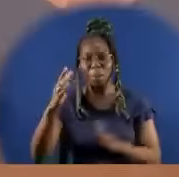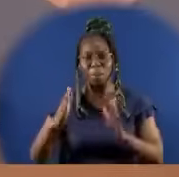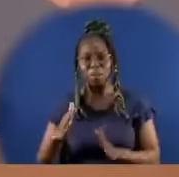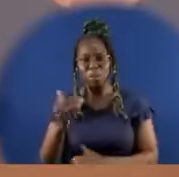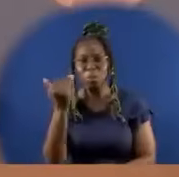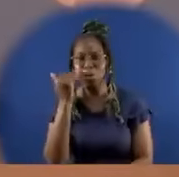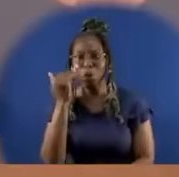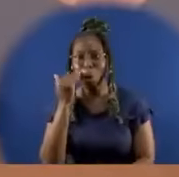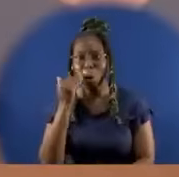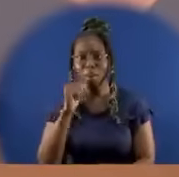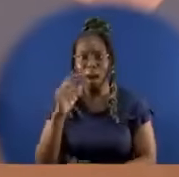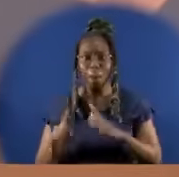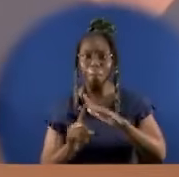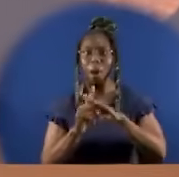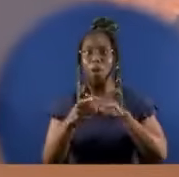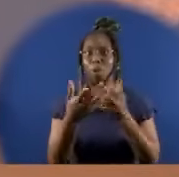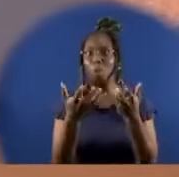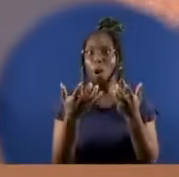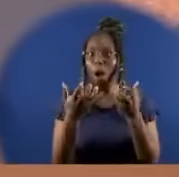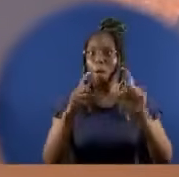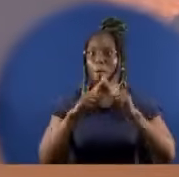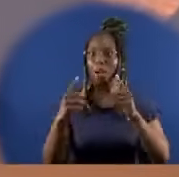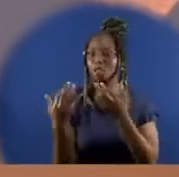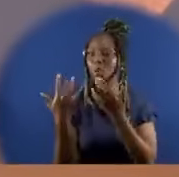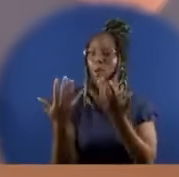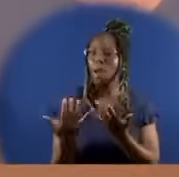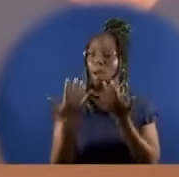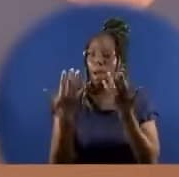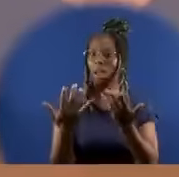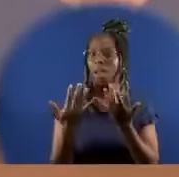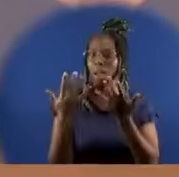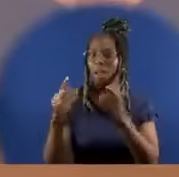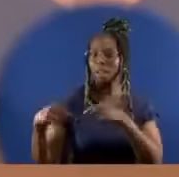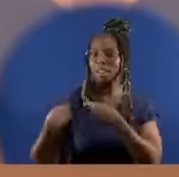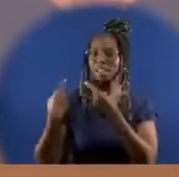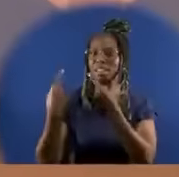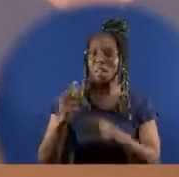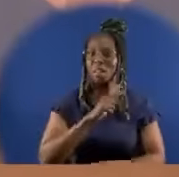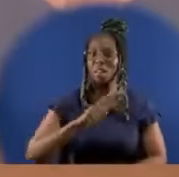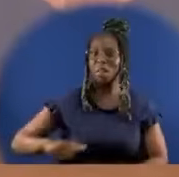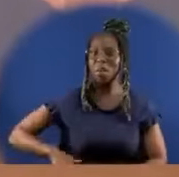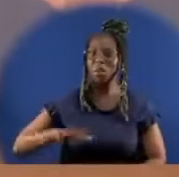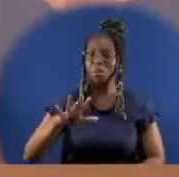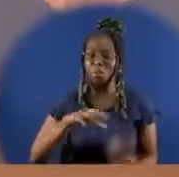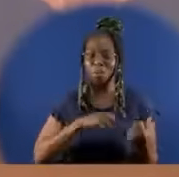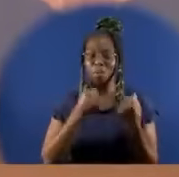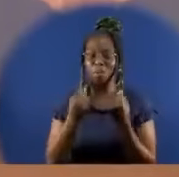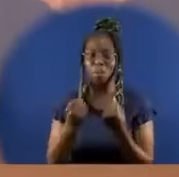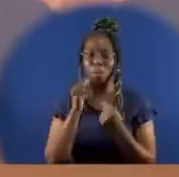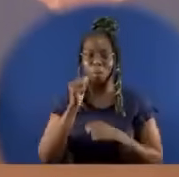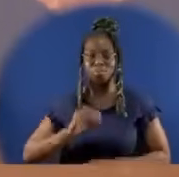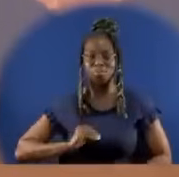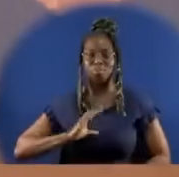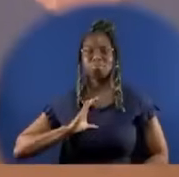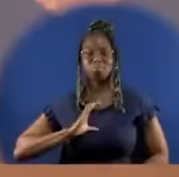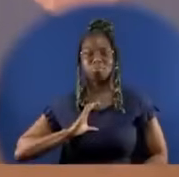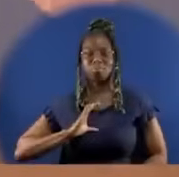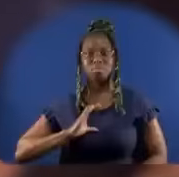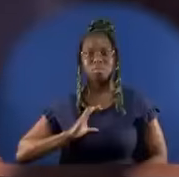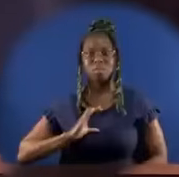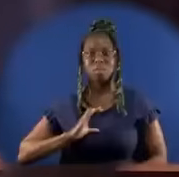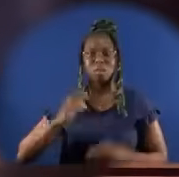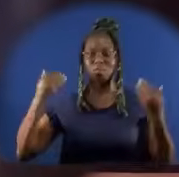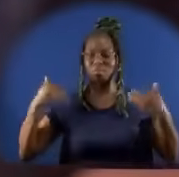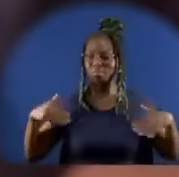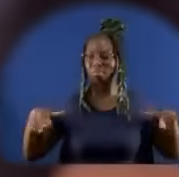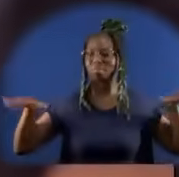to? But they that wait, yes, Lord, upon the Lord shall renew their strength. They'll mount up with wings as eagles.